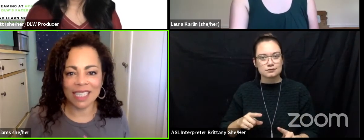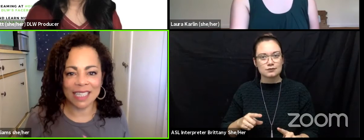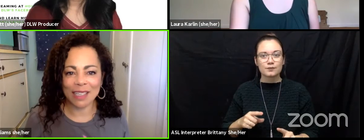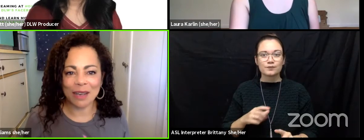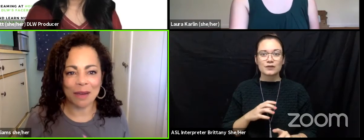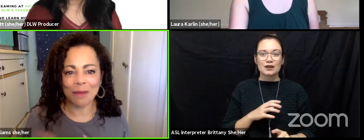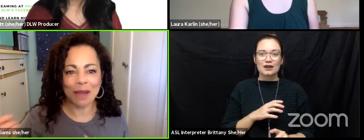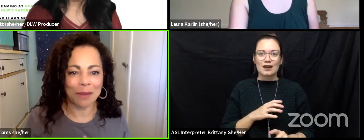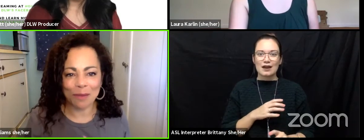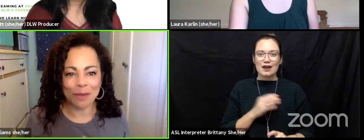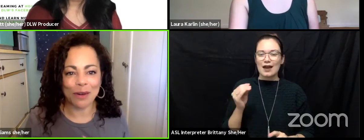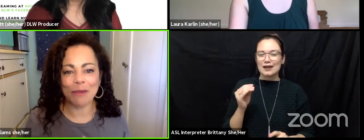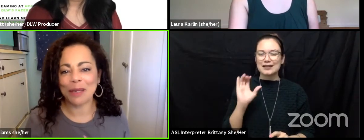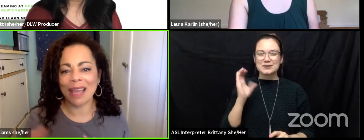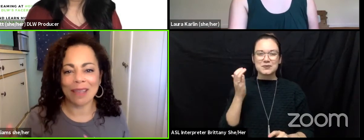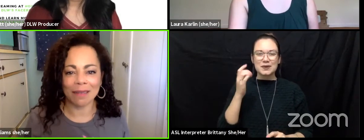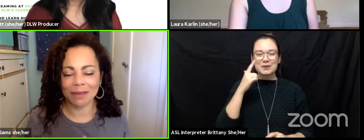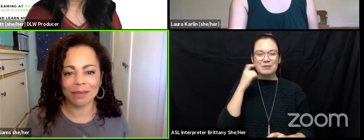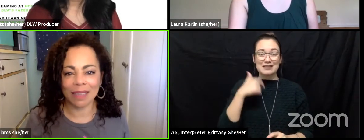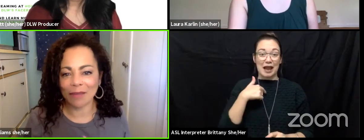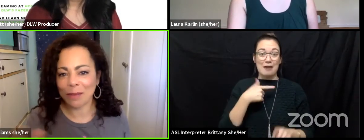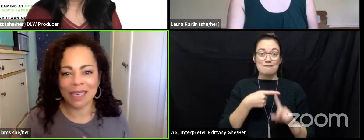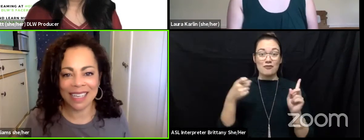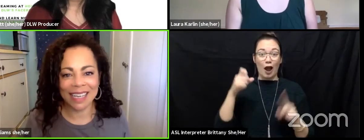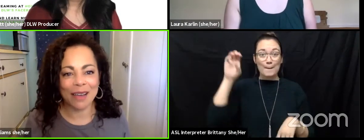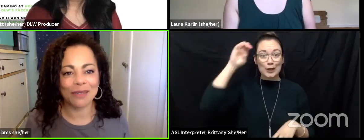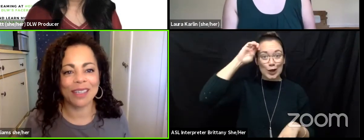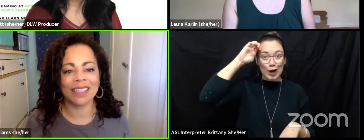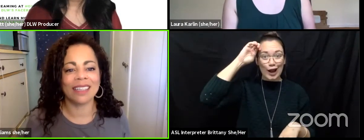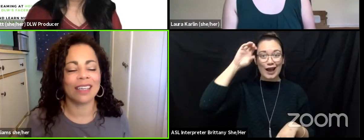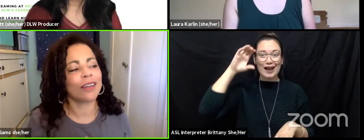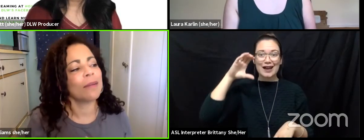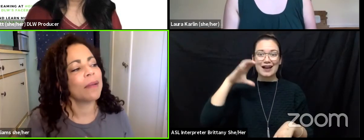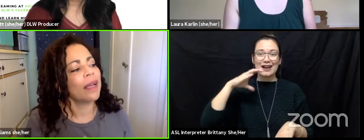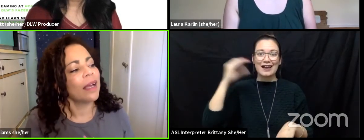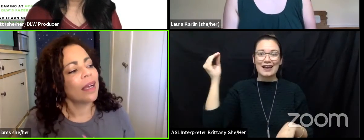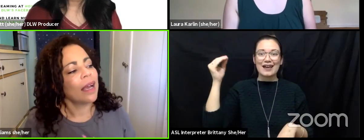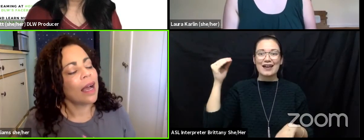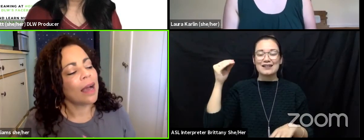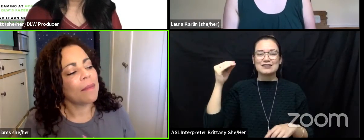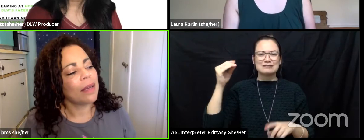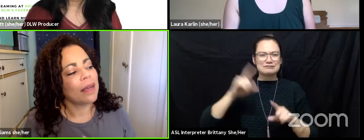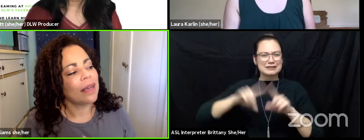world citizen, you know, coming from Europe and having everybody nearly over in Europe.